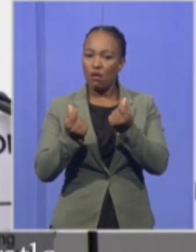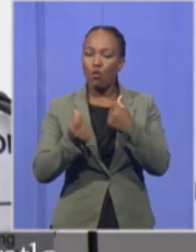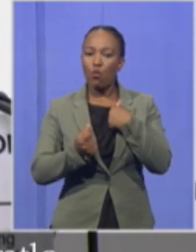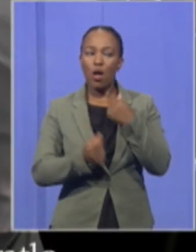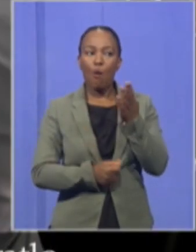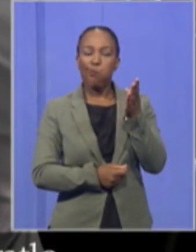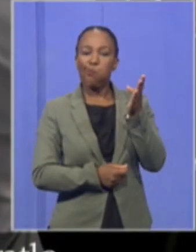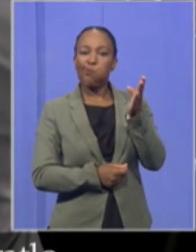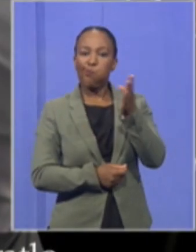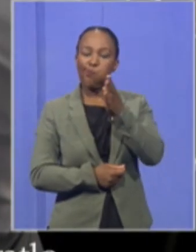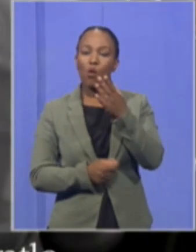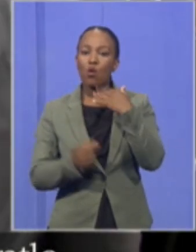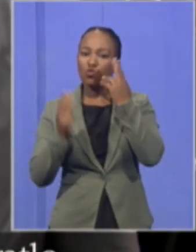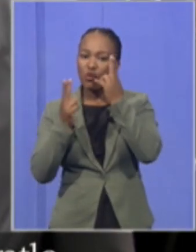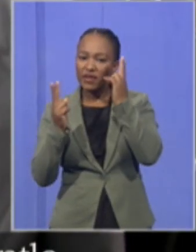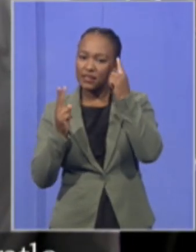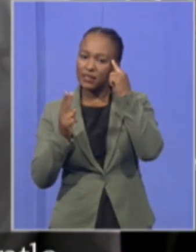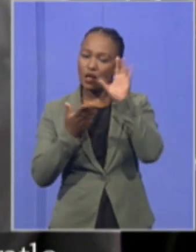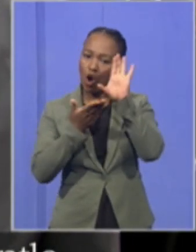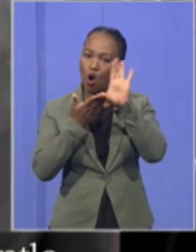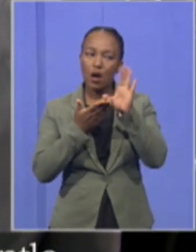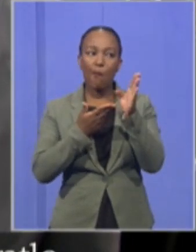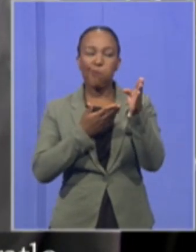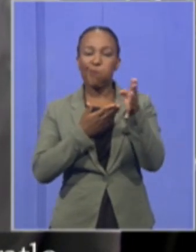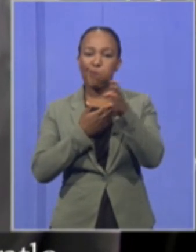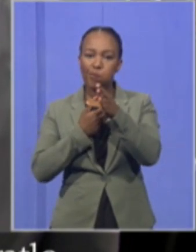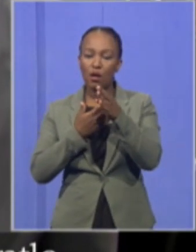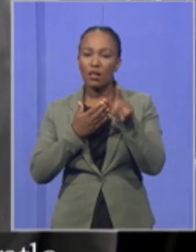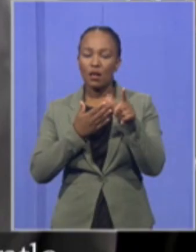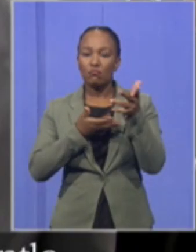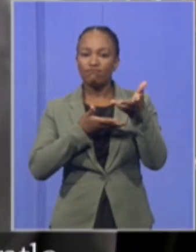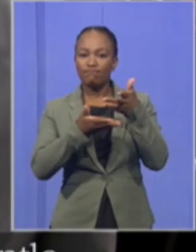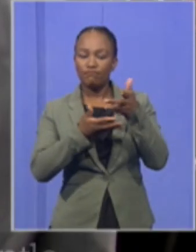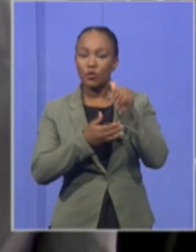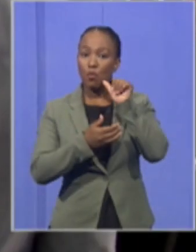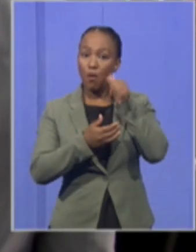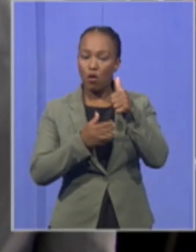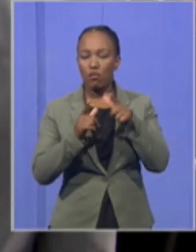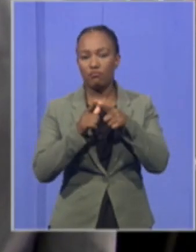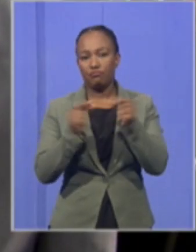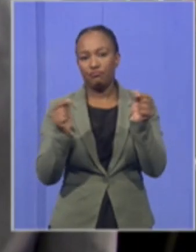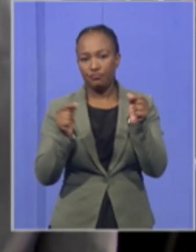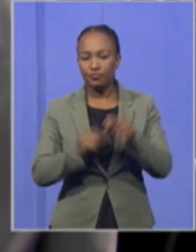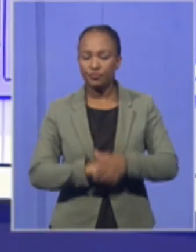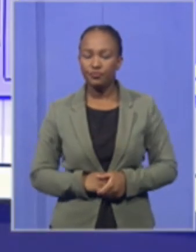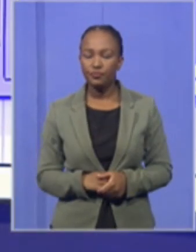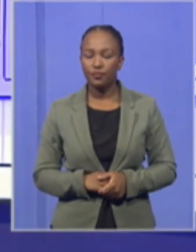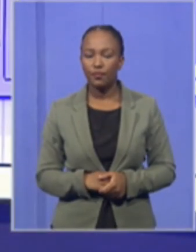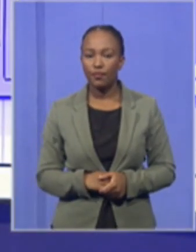higher learning. Dipuisano tsa ditona tsa banna le seabe di tla konosetswa ka moso.